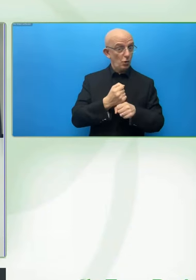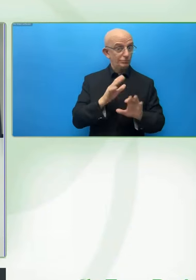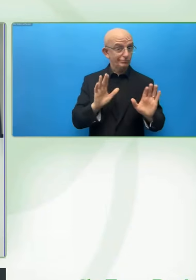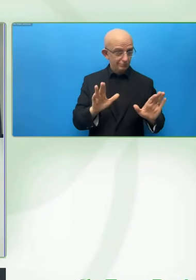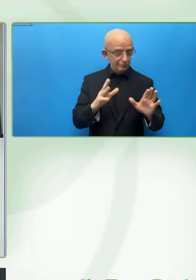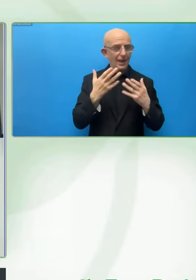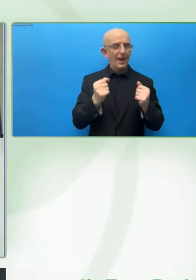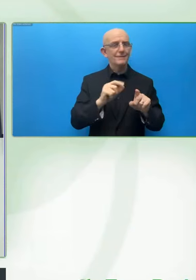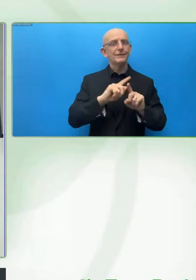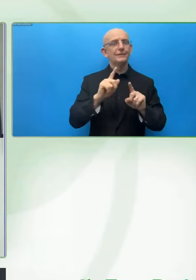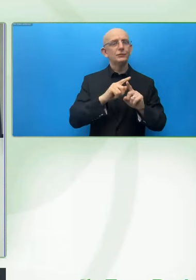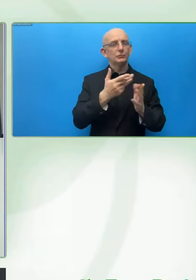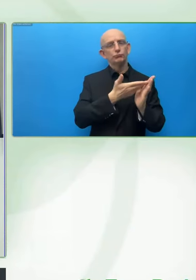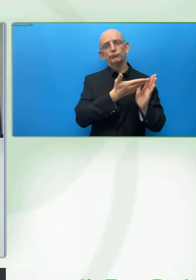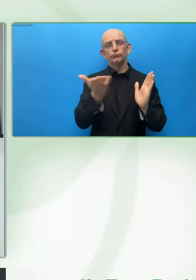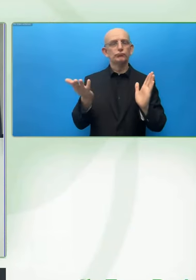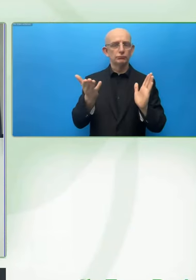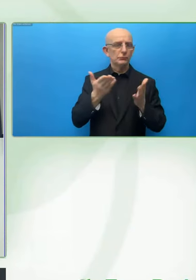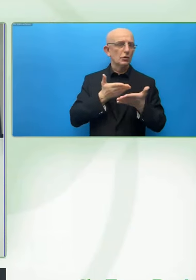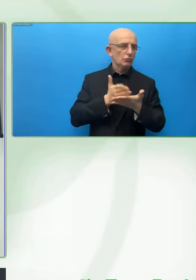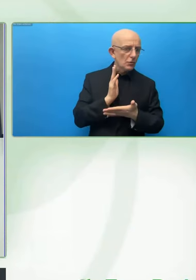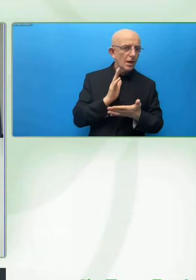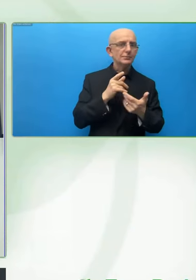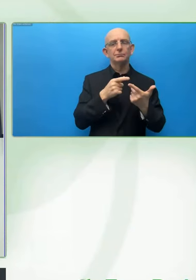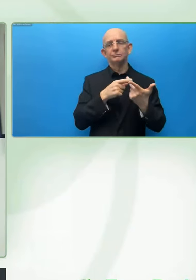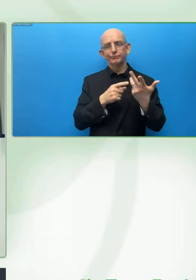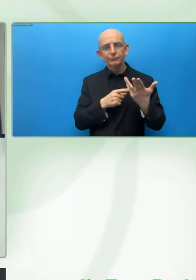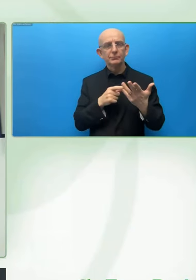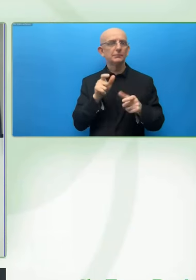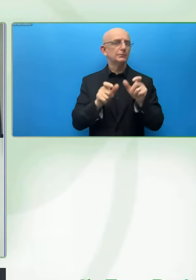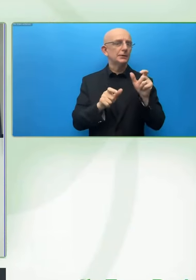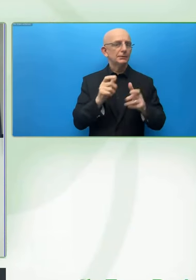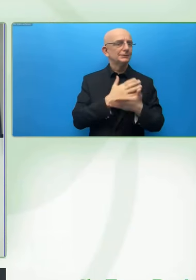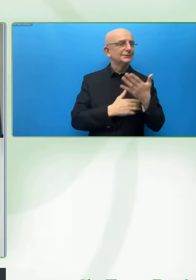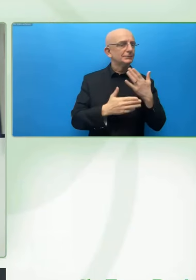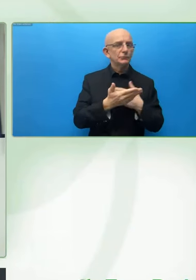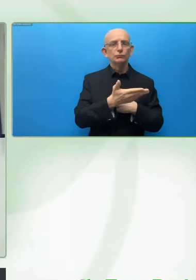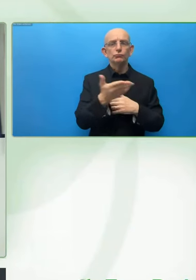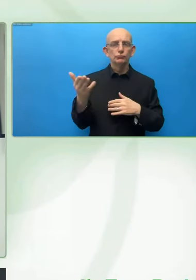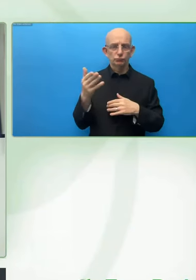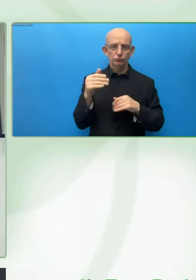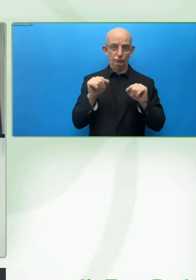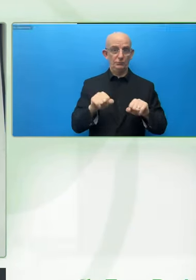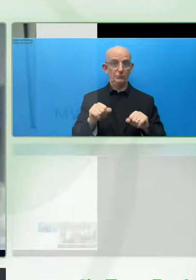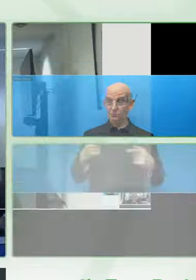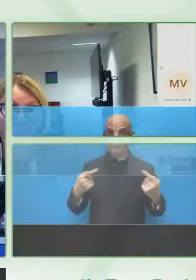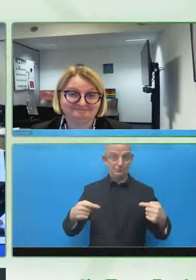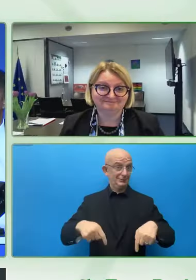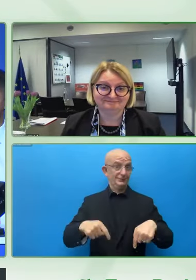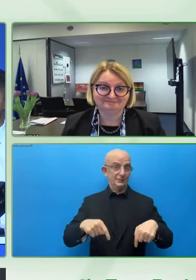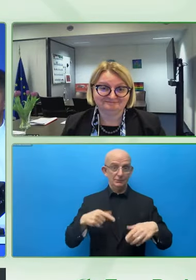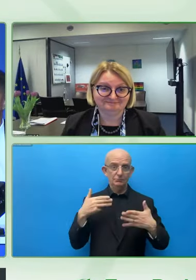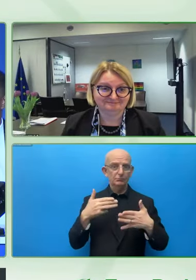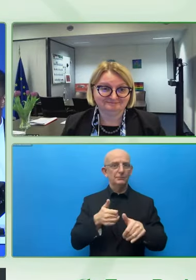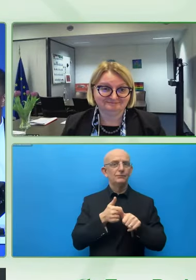in accordance with, as I mentioned, other EU regulations. Thank you. Thank you.